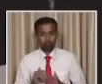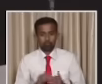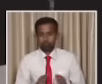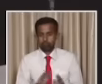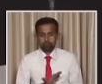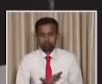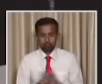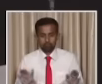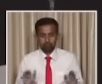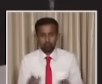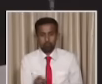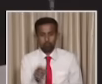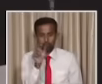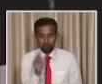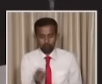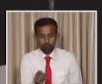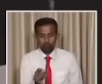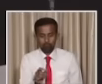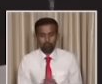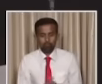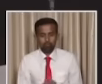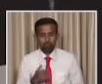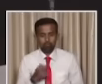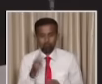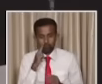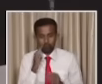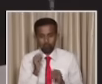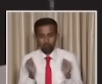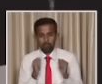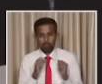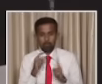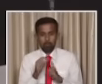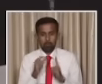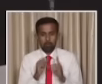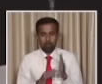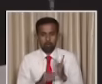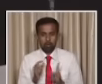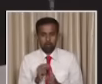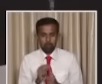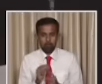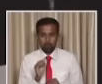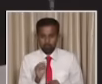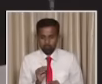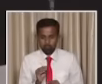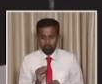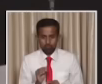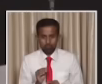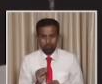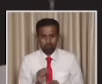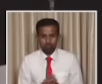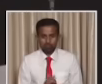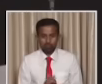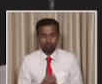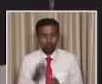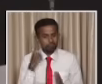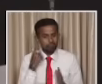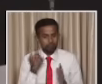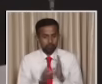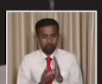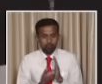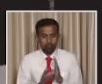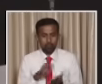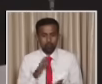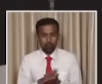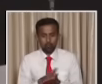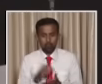went. I'm a Noorelia district MP. I don't have to go. So please look in the mirror and put your accusation. Second part is Honorable Shanakyan is sitting